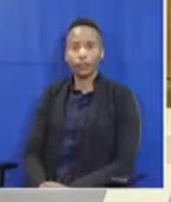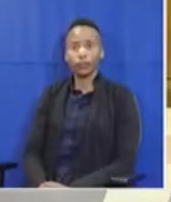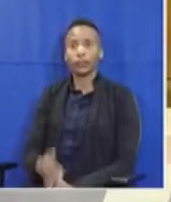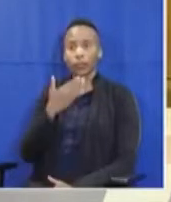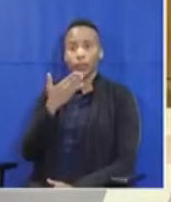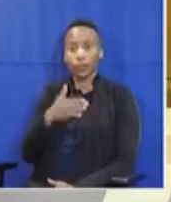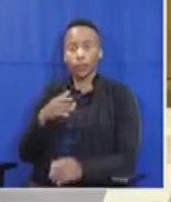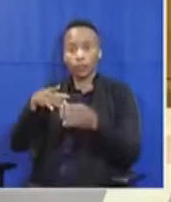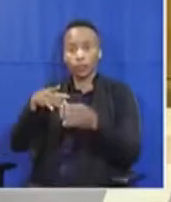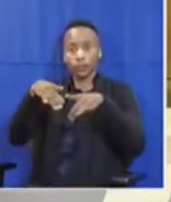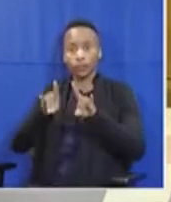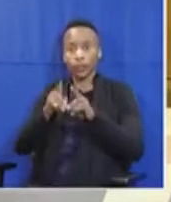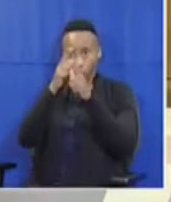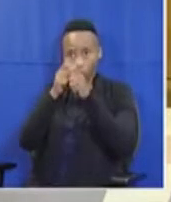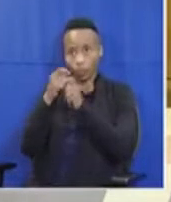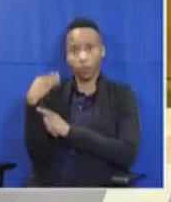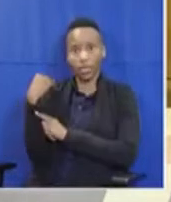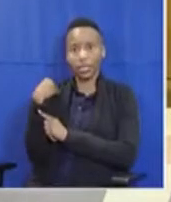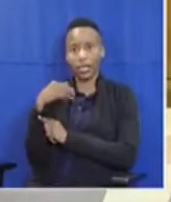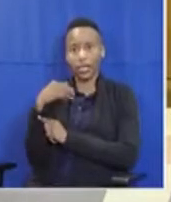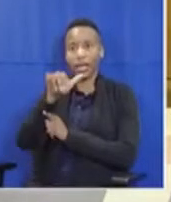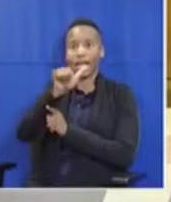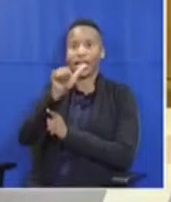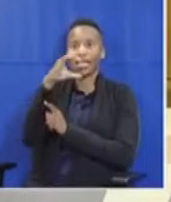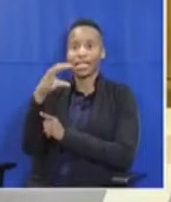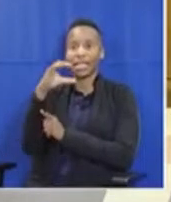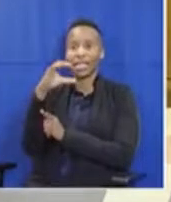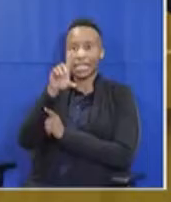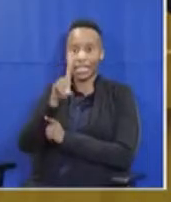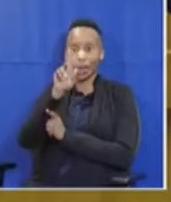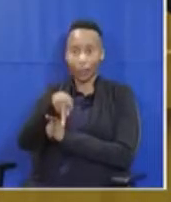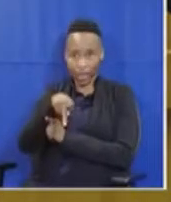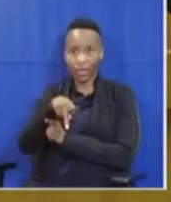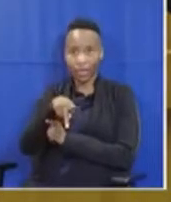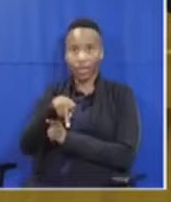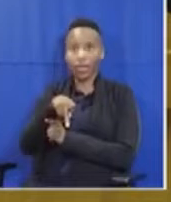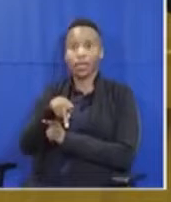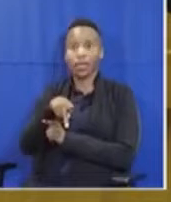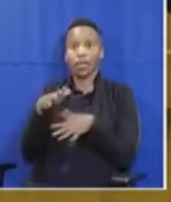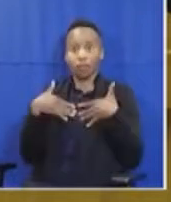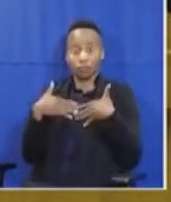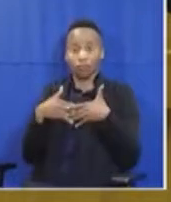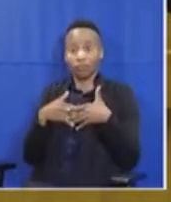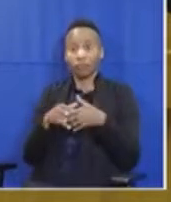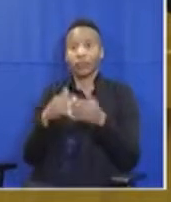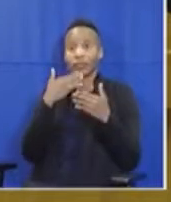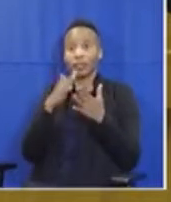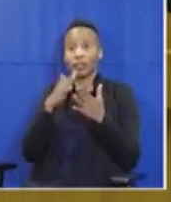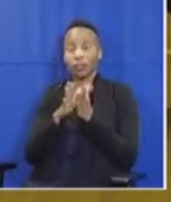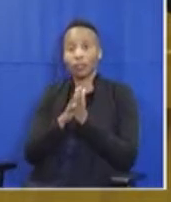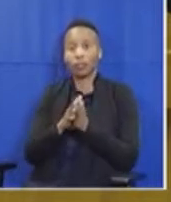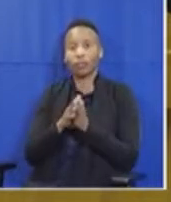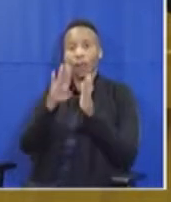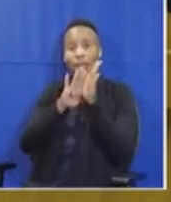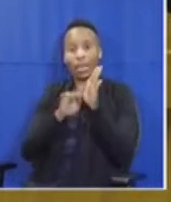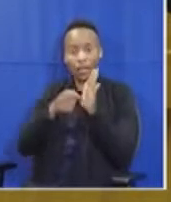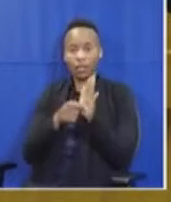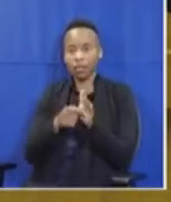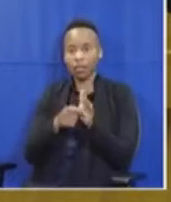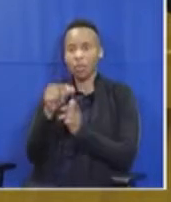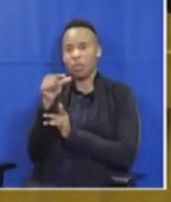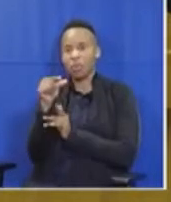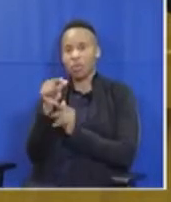Thank you, Chair. Honourable Minister. The ACDP is grateful for the opportunity that we have today to speak to this bill, which was briefly